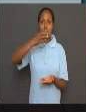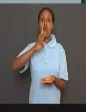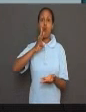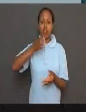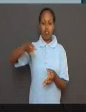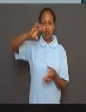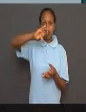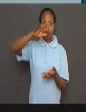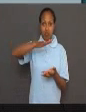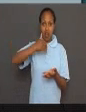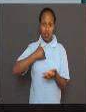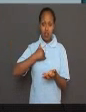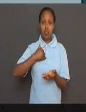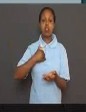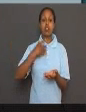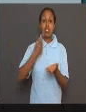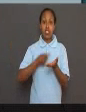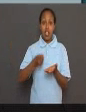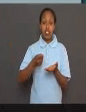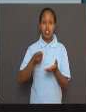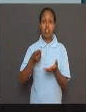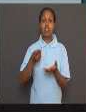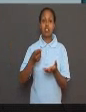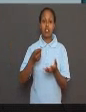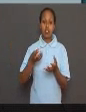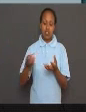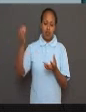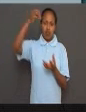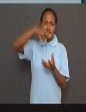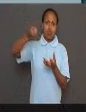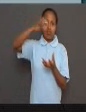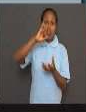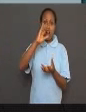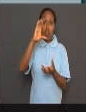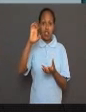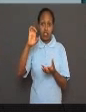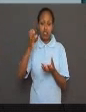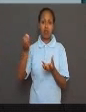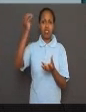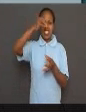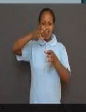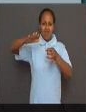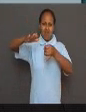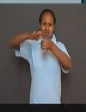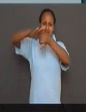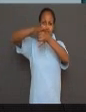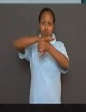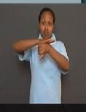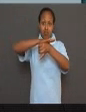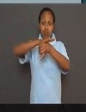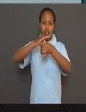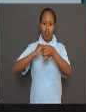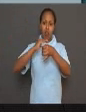water that is already filled to the brim,